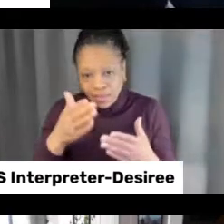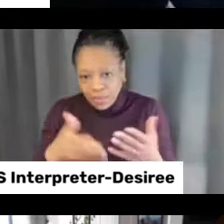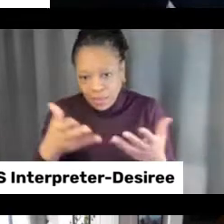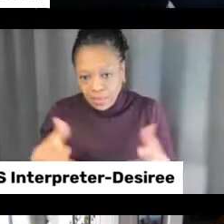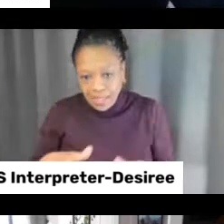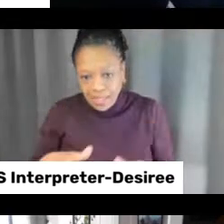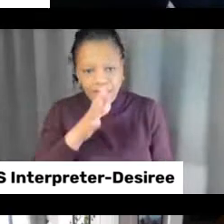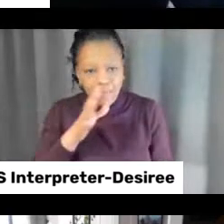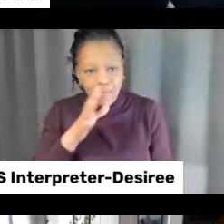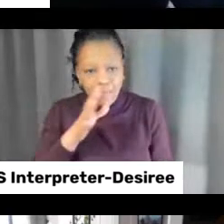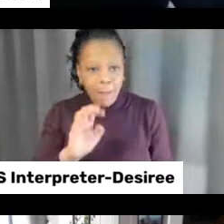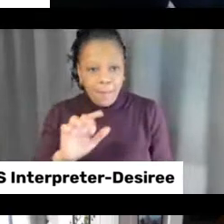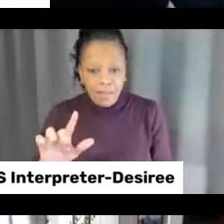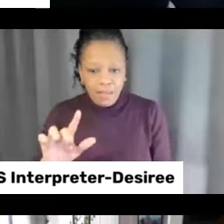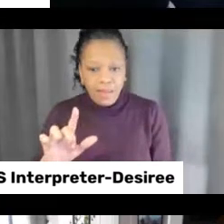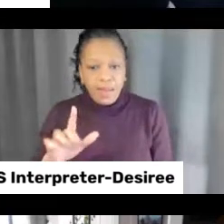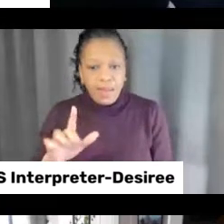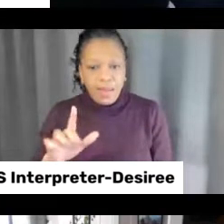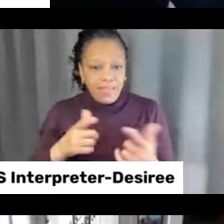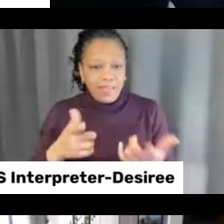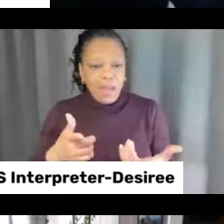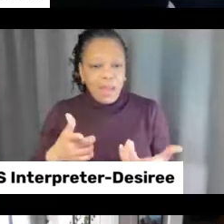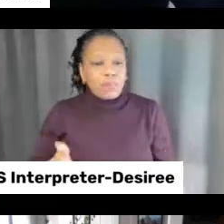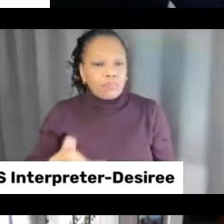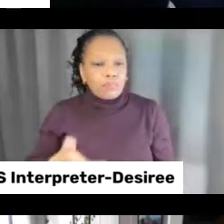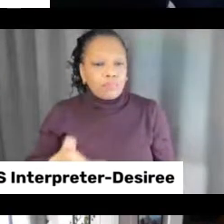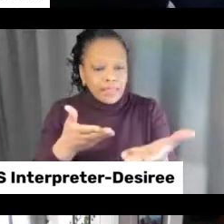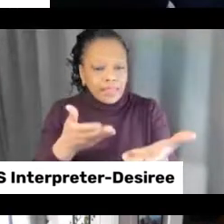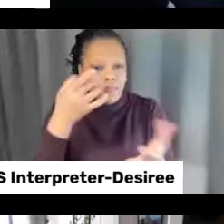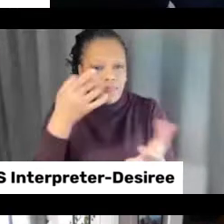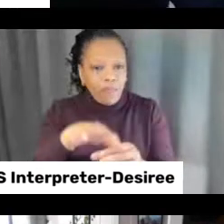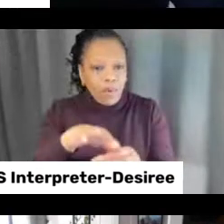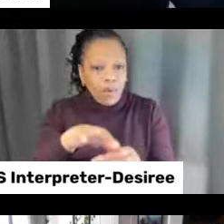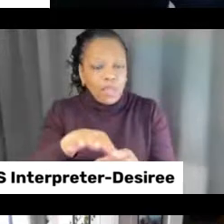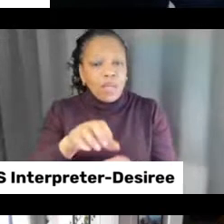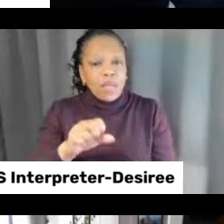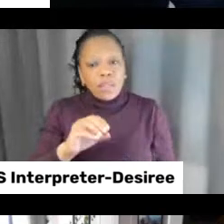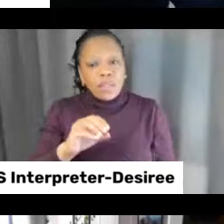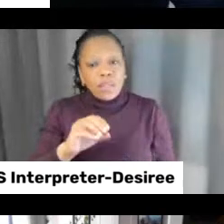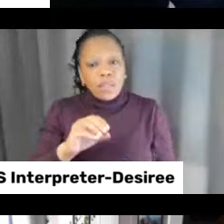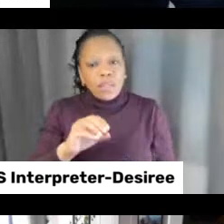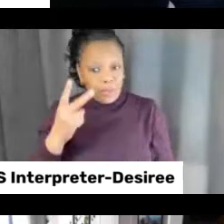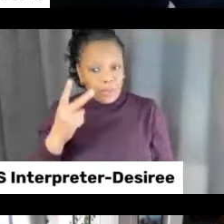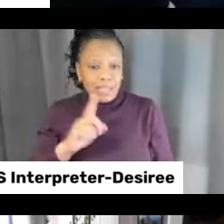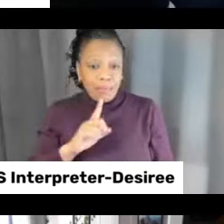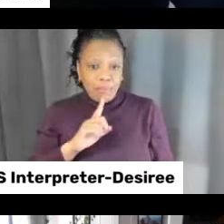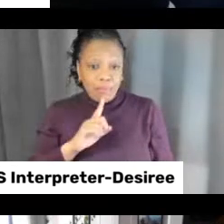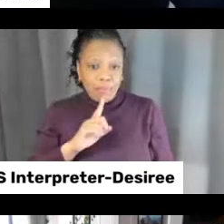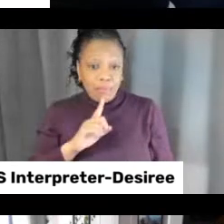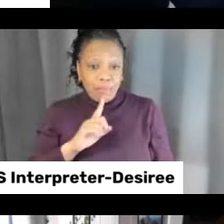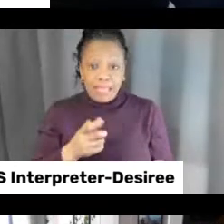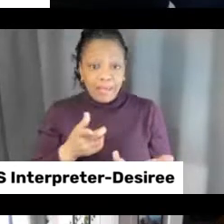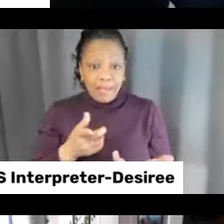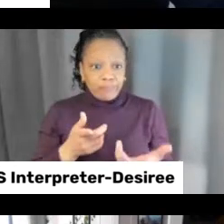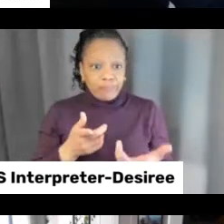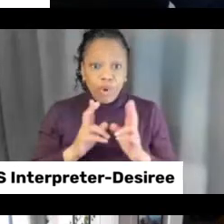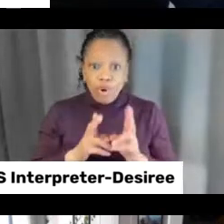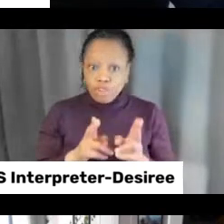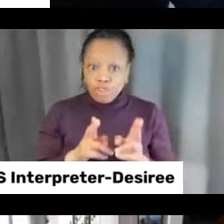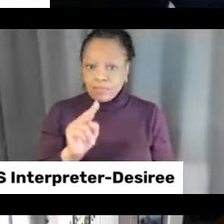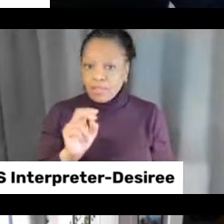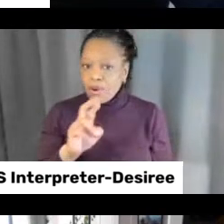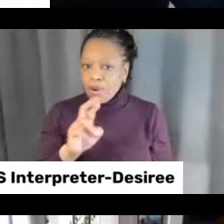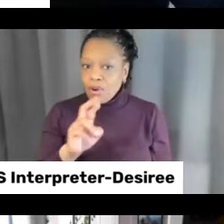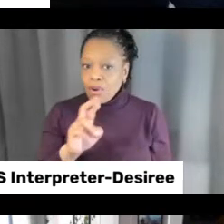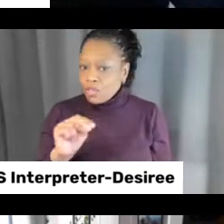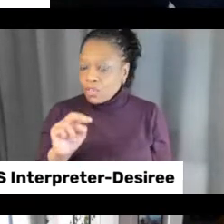a bit of the timeline, and you can see there's some urgency to we're right in the middle of it right now. Really important